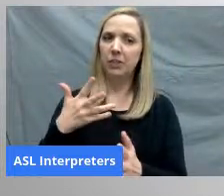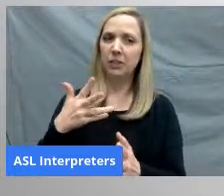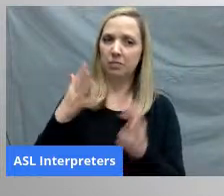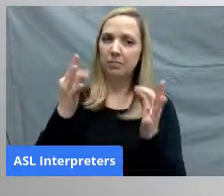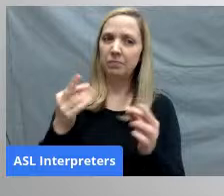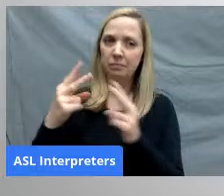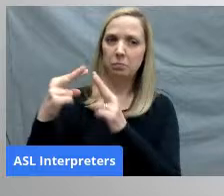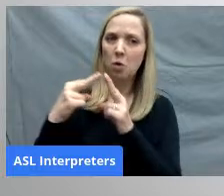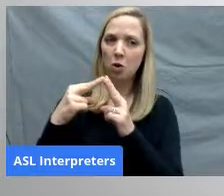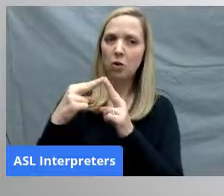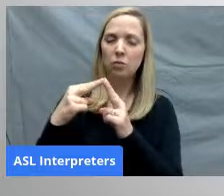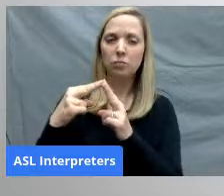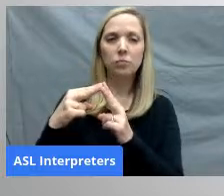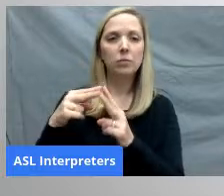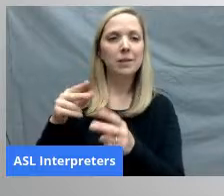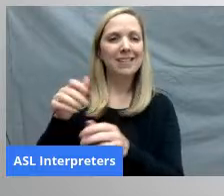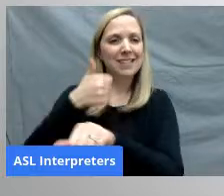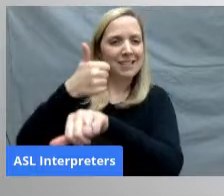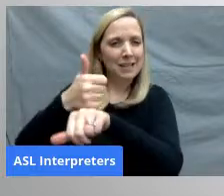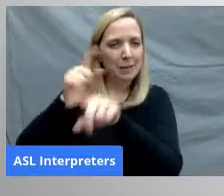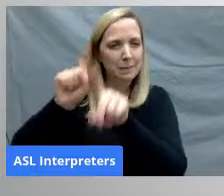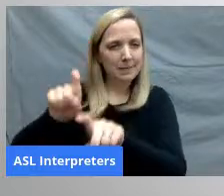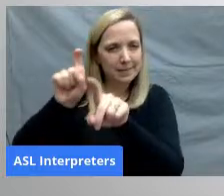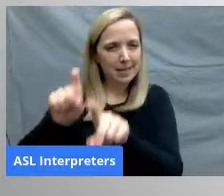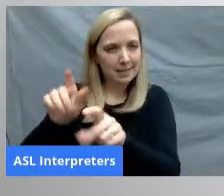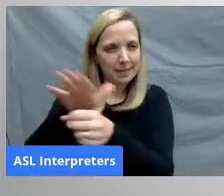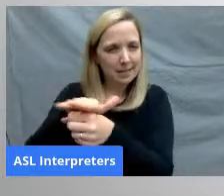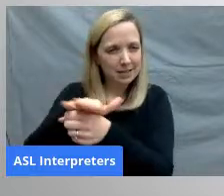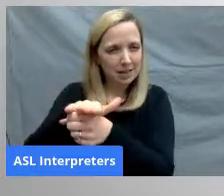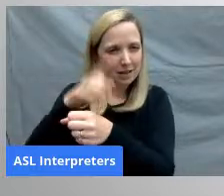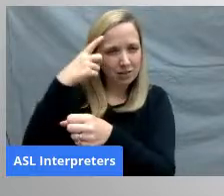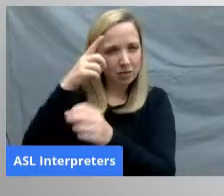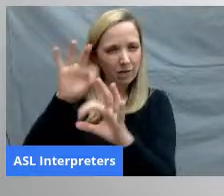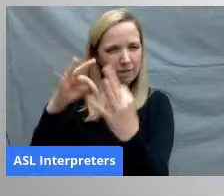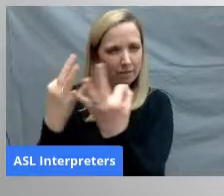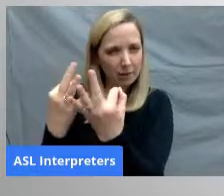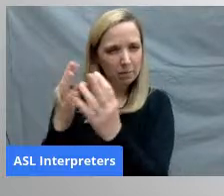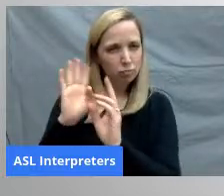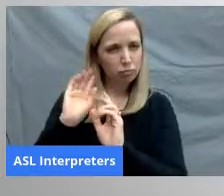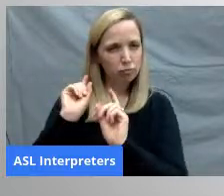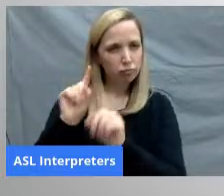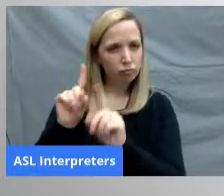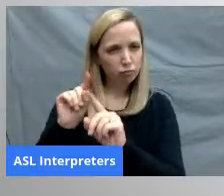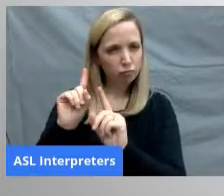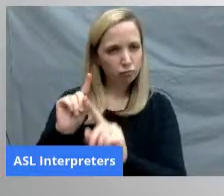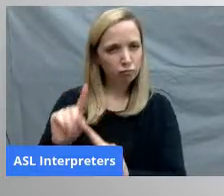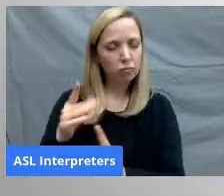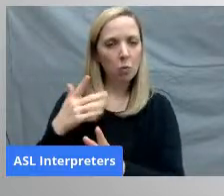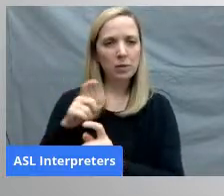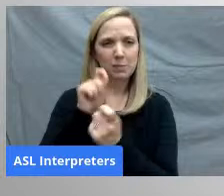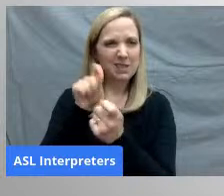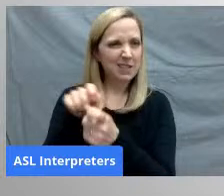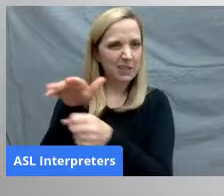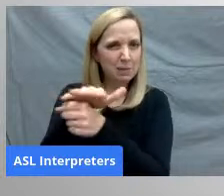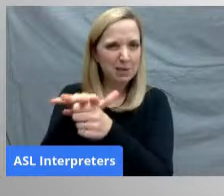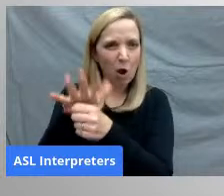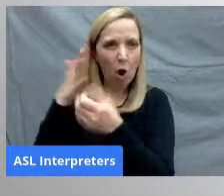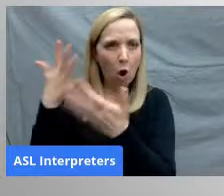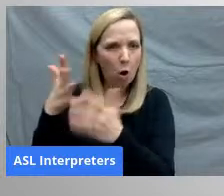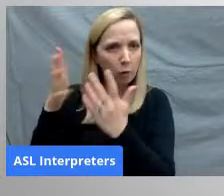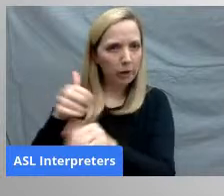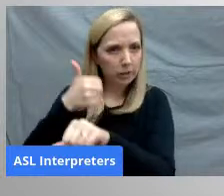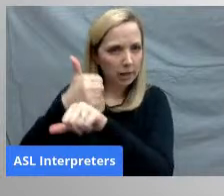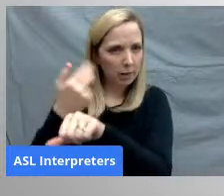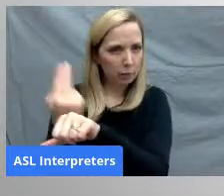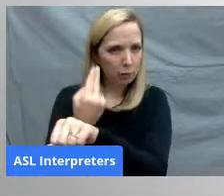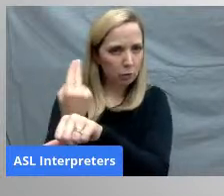families, to utilize spaces that they already have designated for that, so that we can get regular